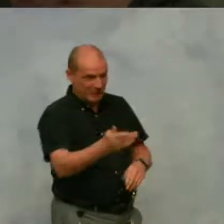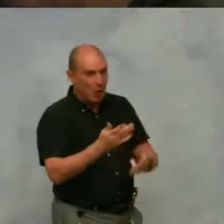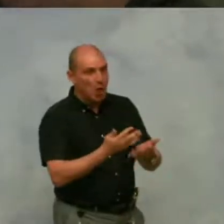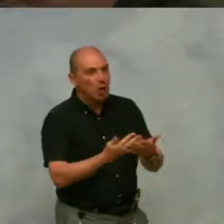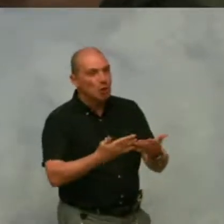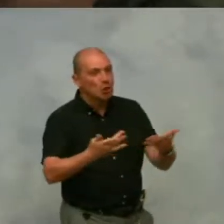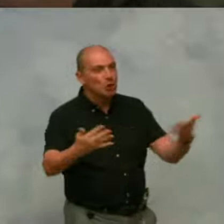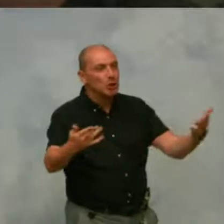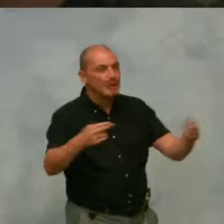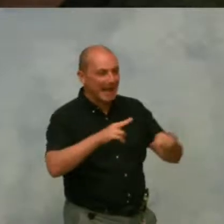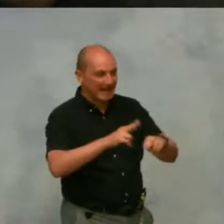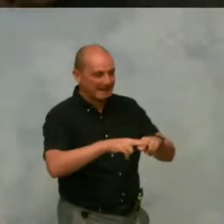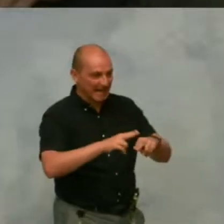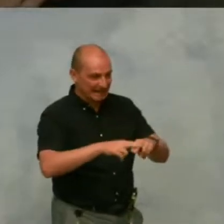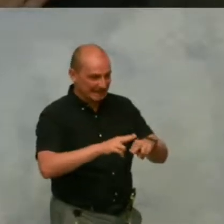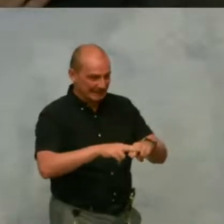Fergusons.